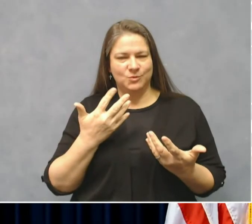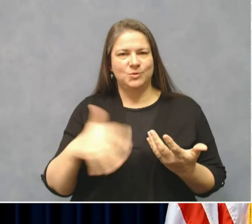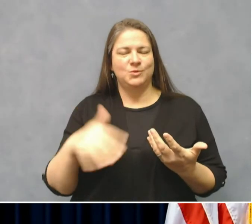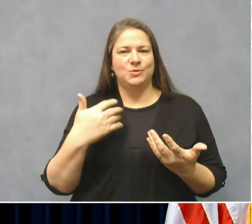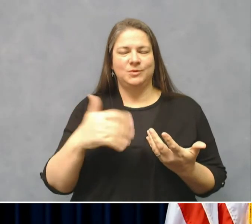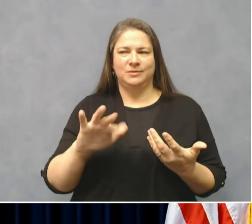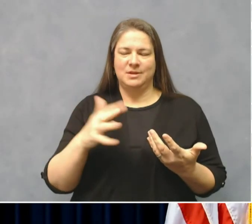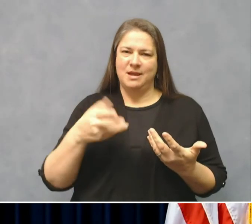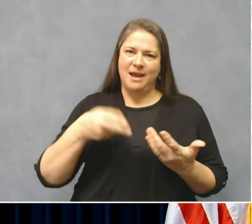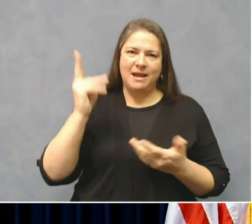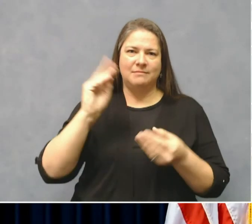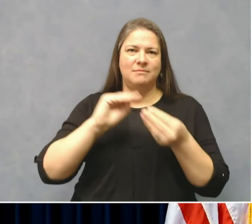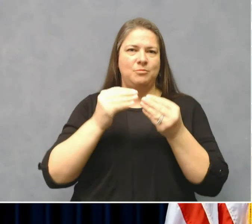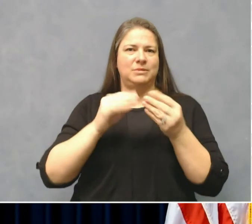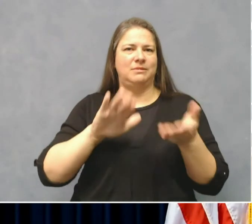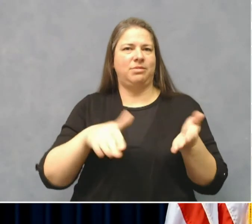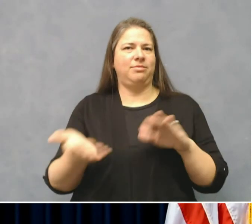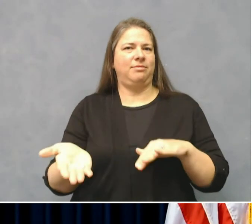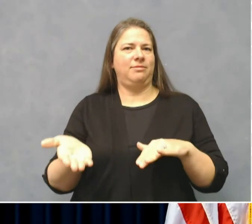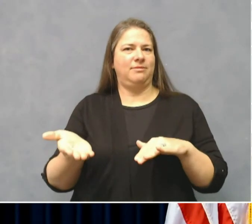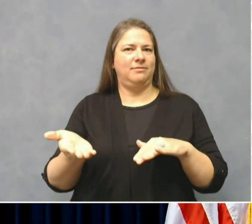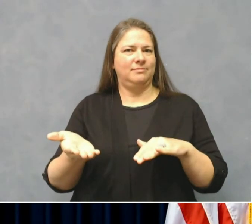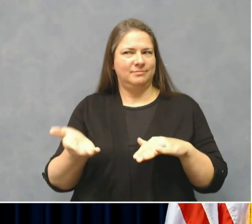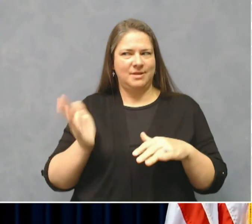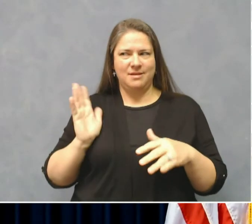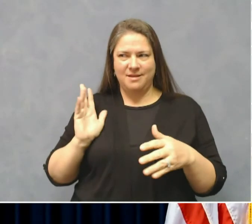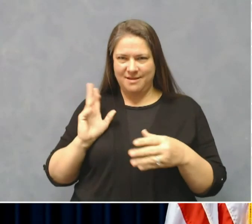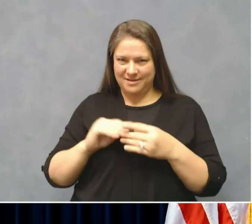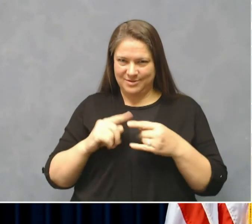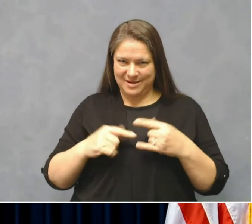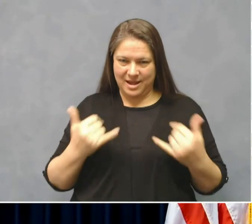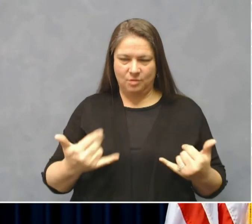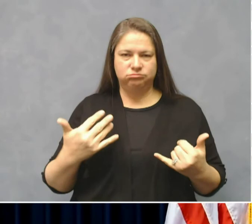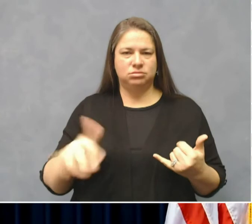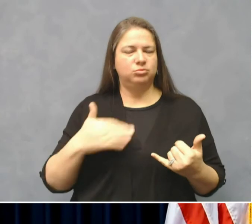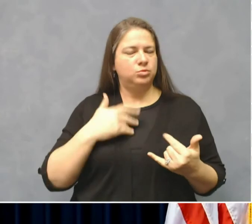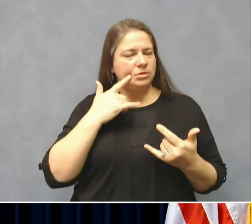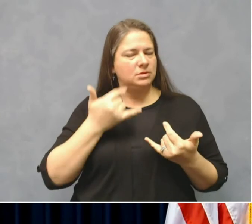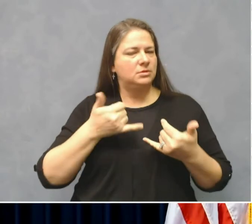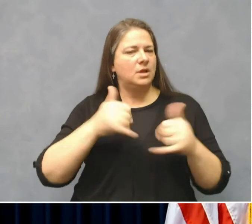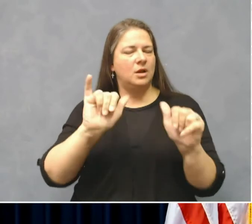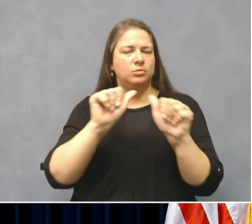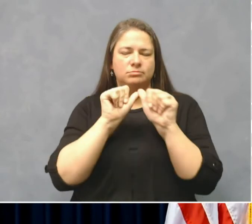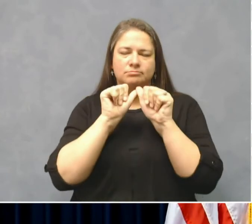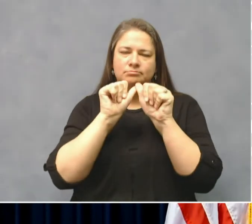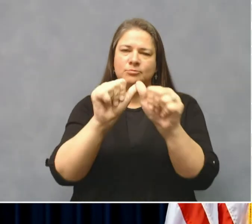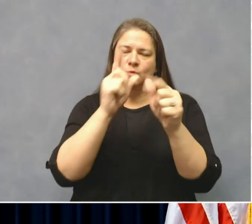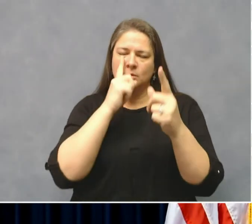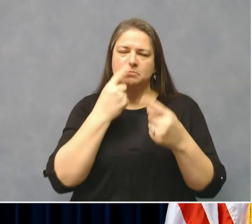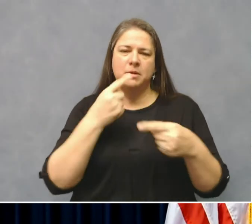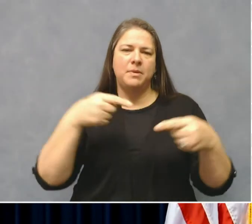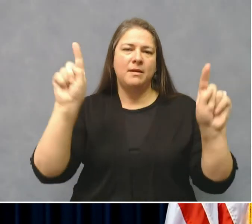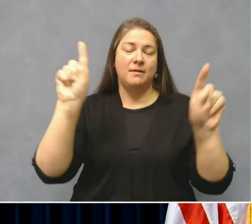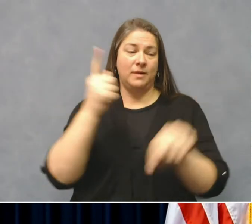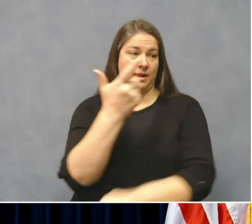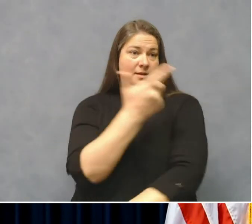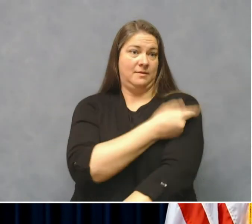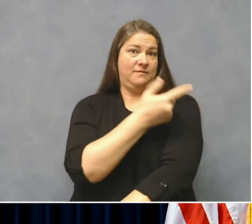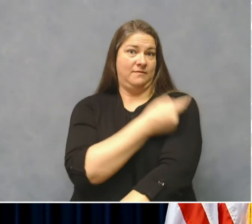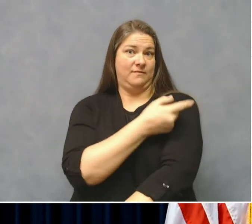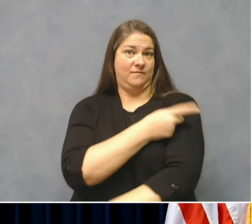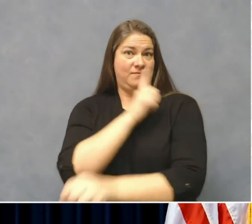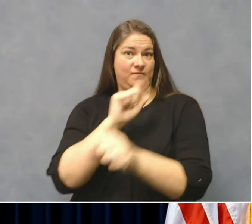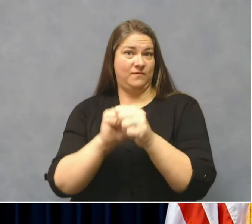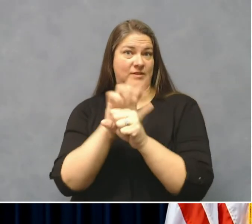throughout this pandemic. We're going to make it. The vaccine is right around the corner, it feels. We just